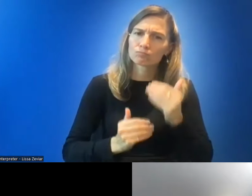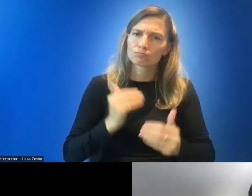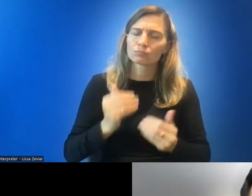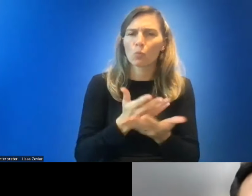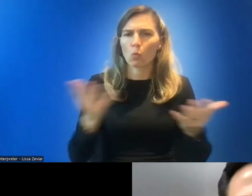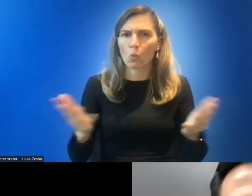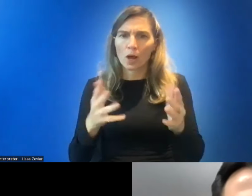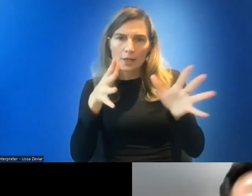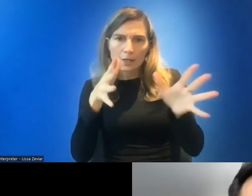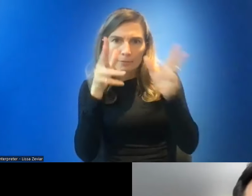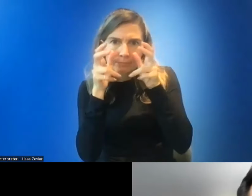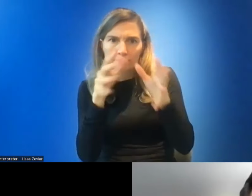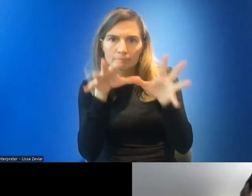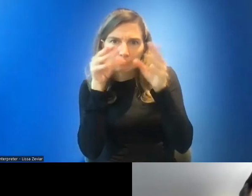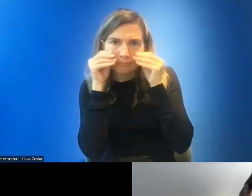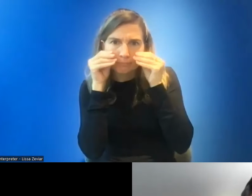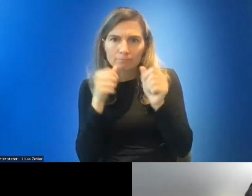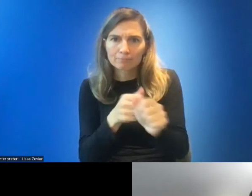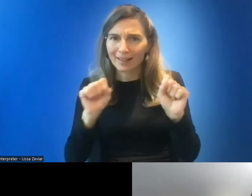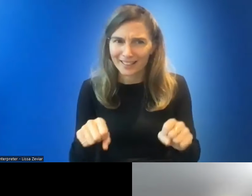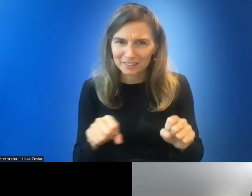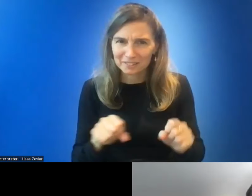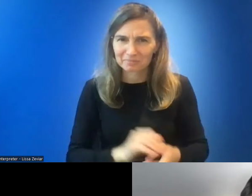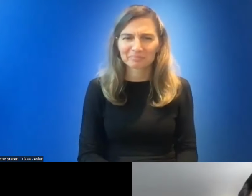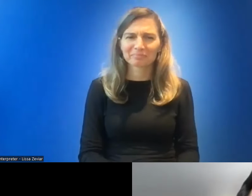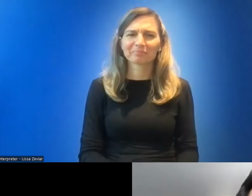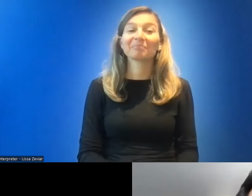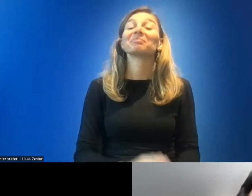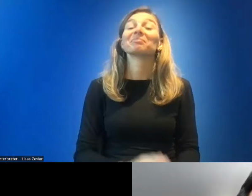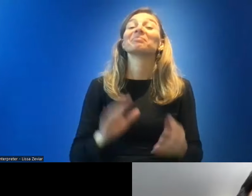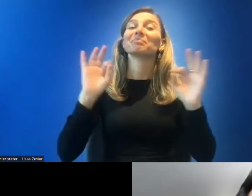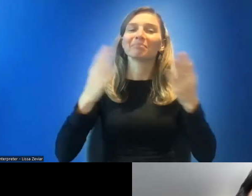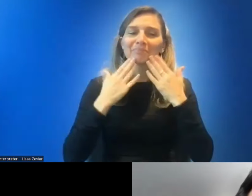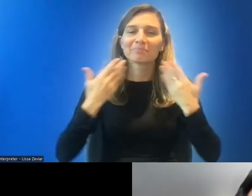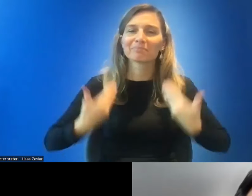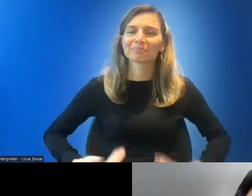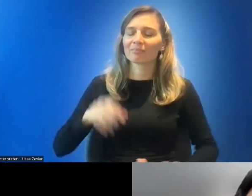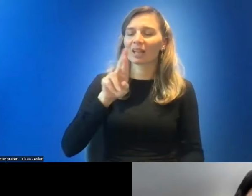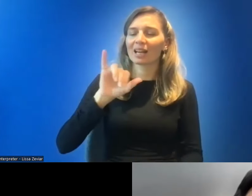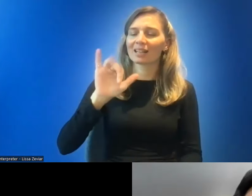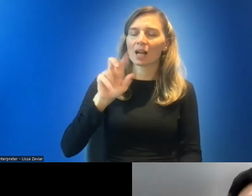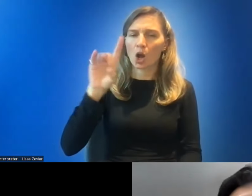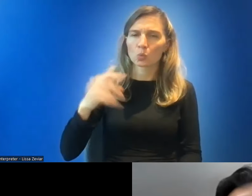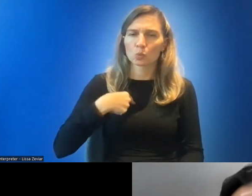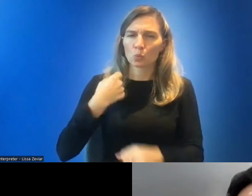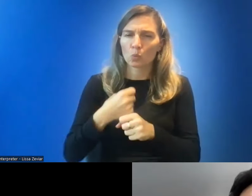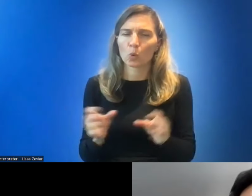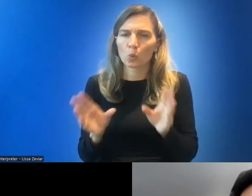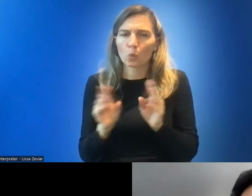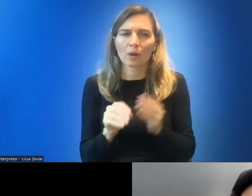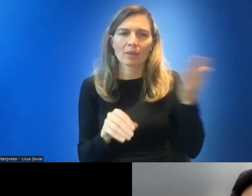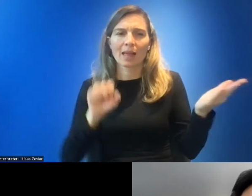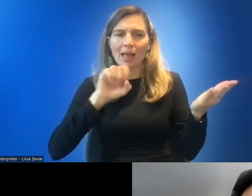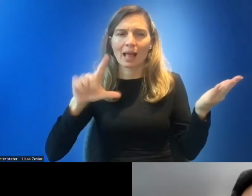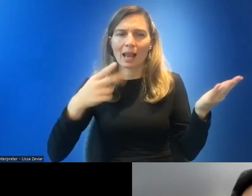Thank you, Tanya. This is Ricardo speaking. I work with Elham, but